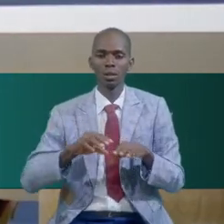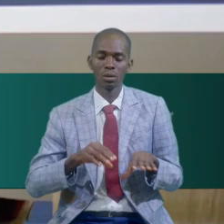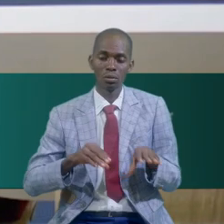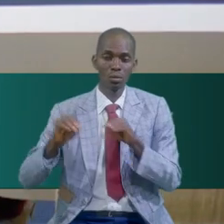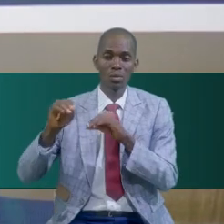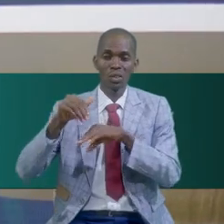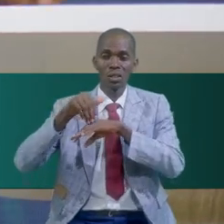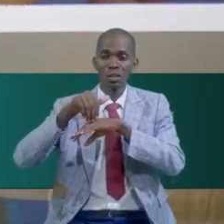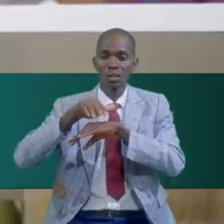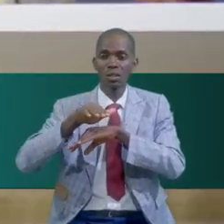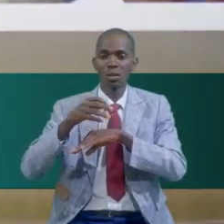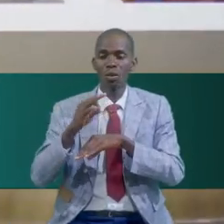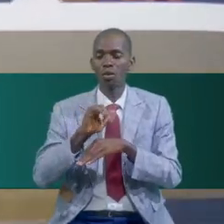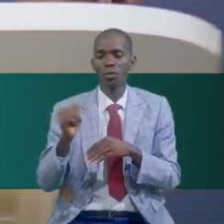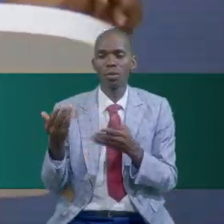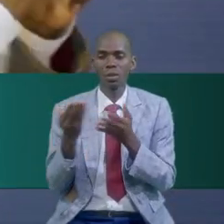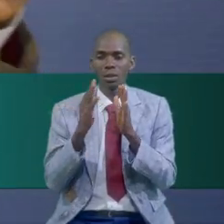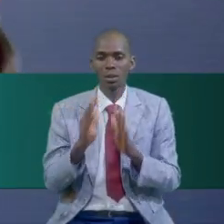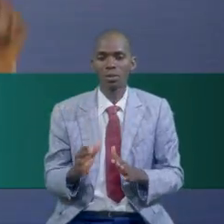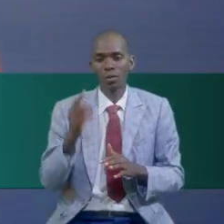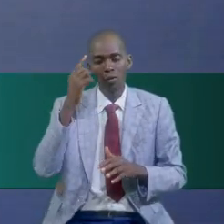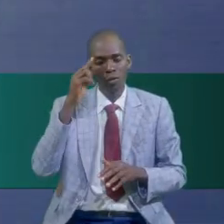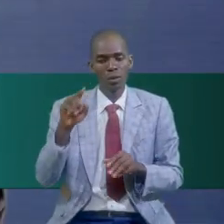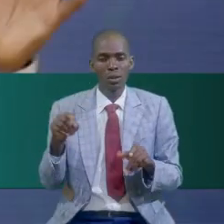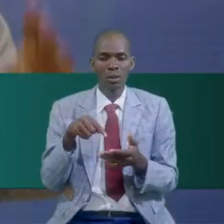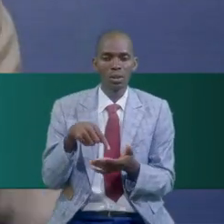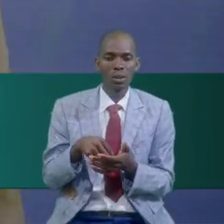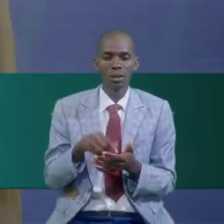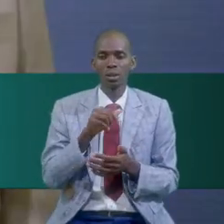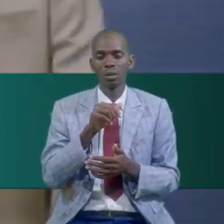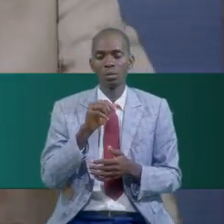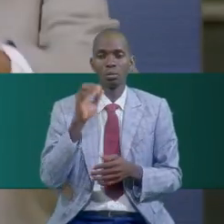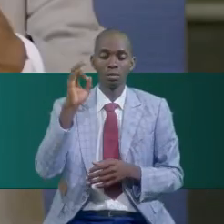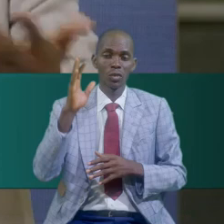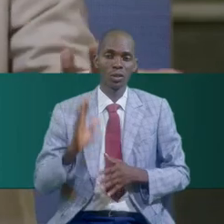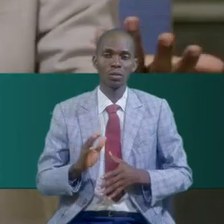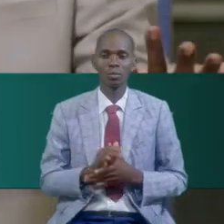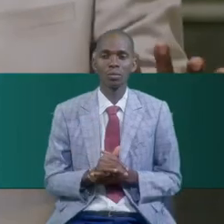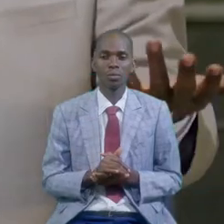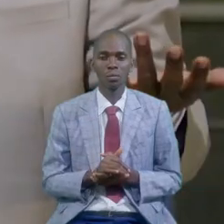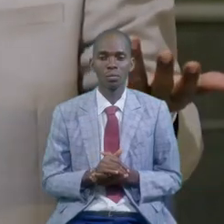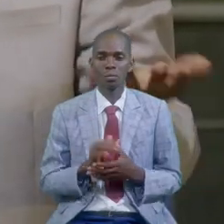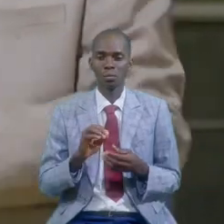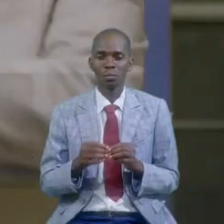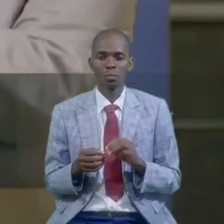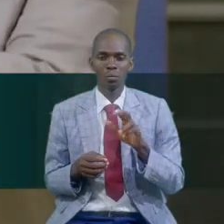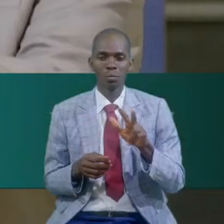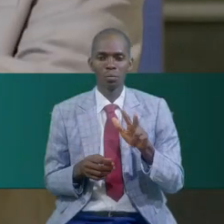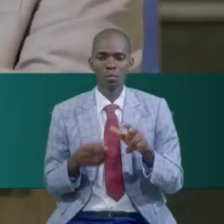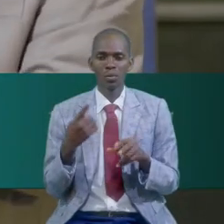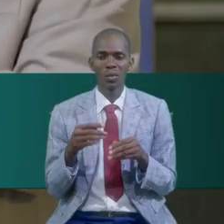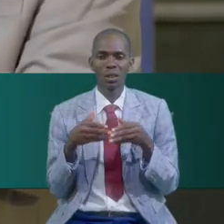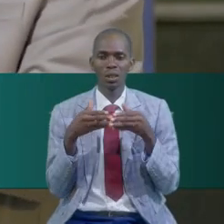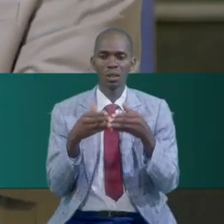messenger for such a minister. Number three, the directive of